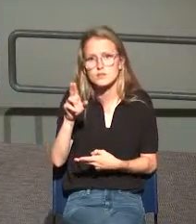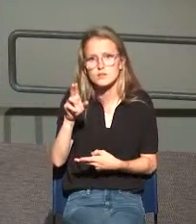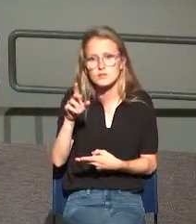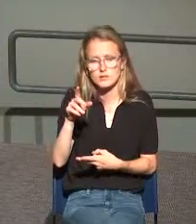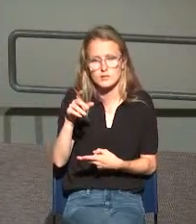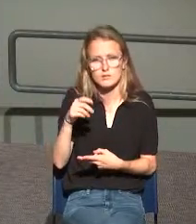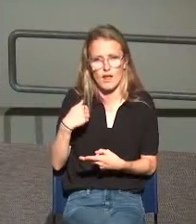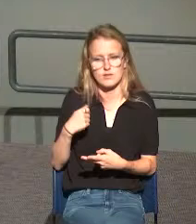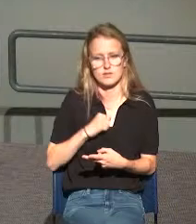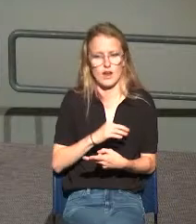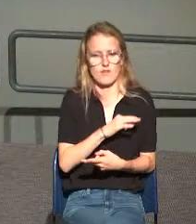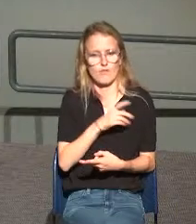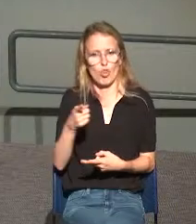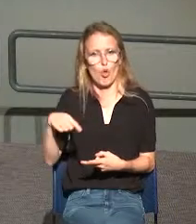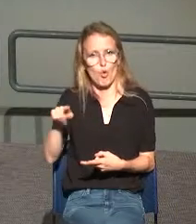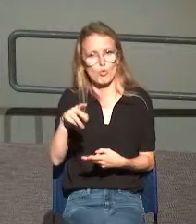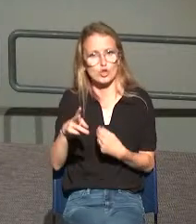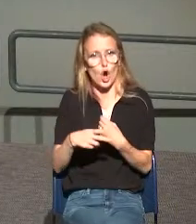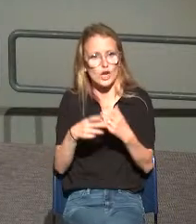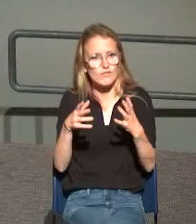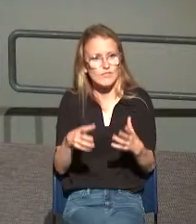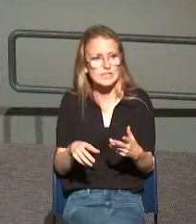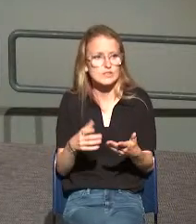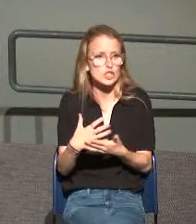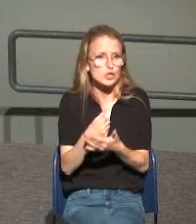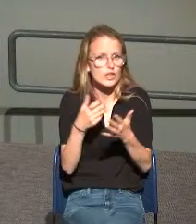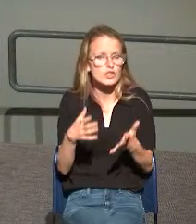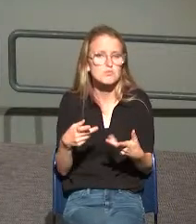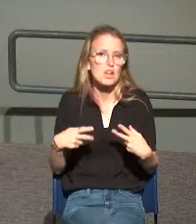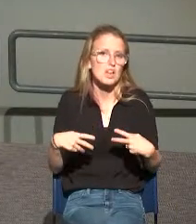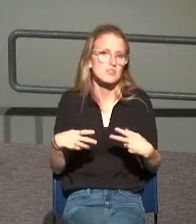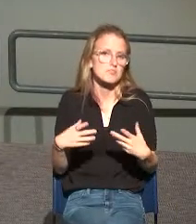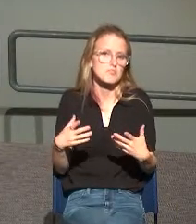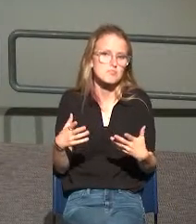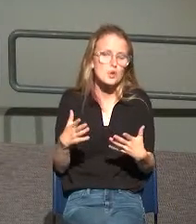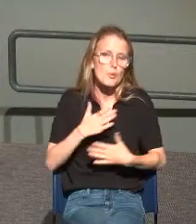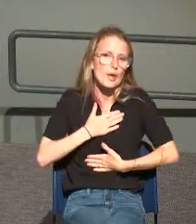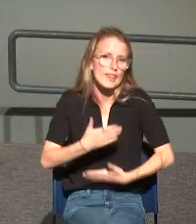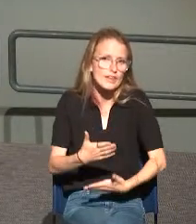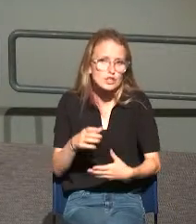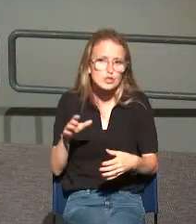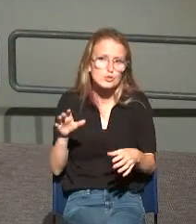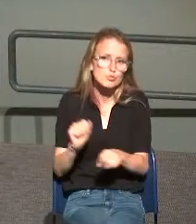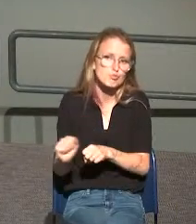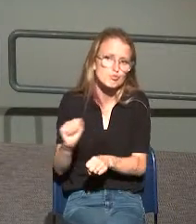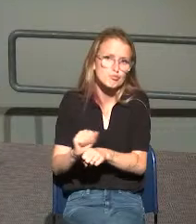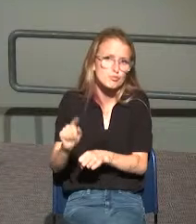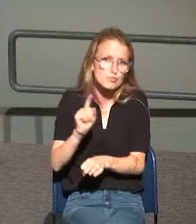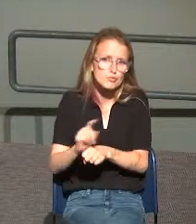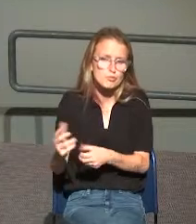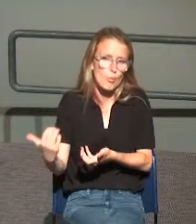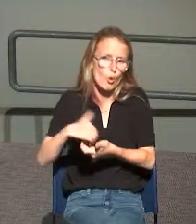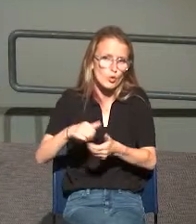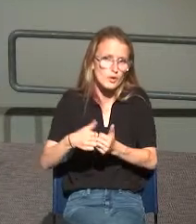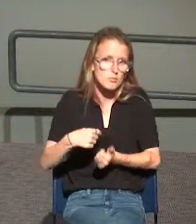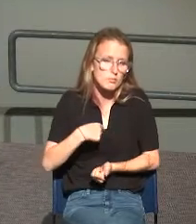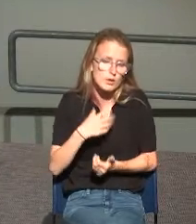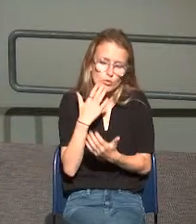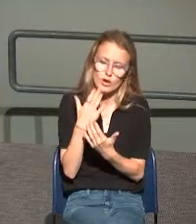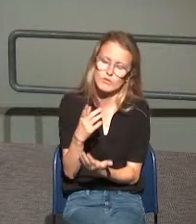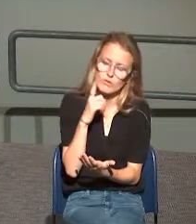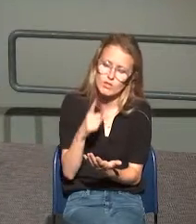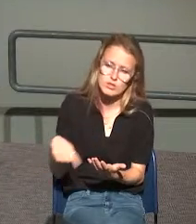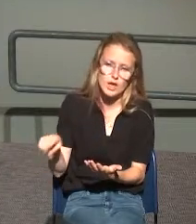those archivists and curators were willing to do my legwork for me, so I am eternally grateful to them, because I never would have been able to get the book